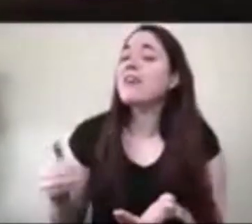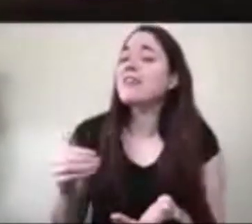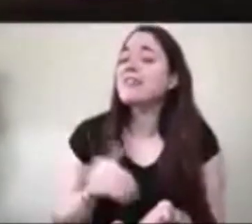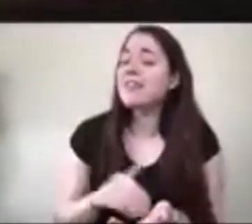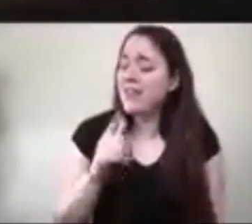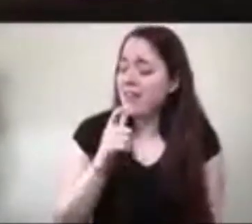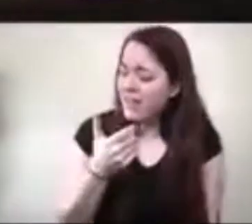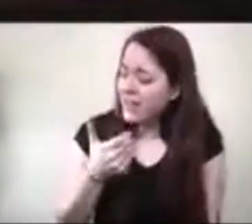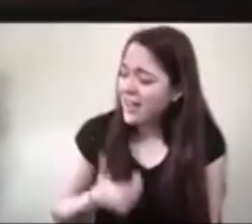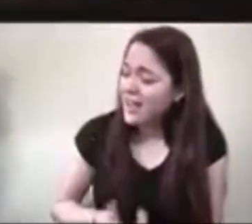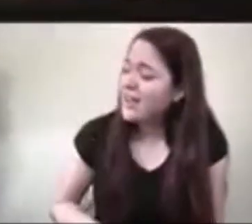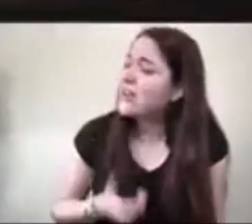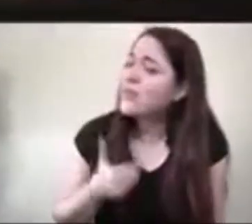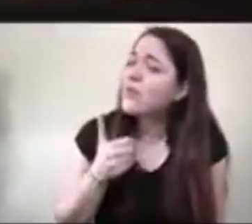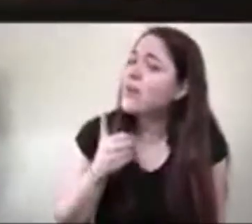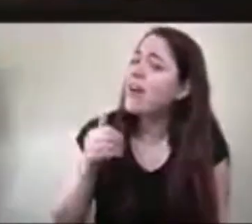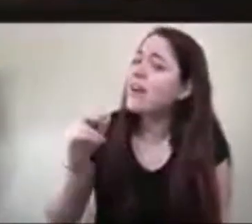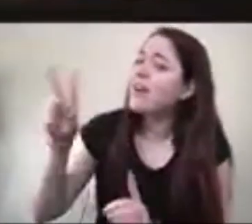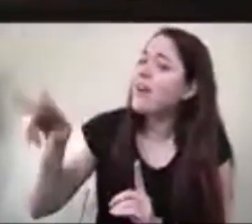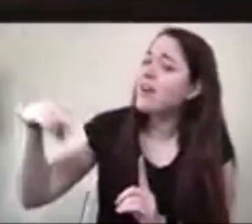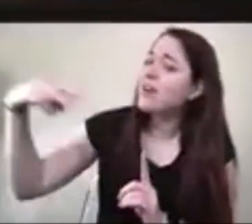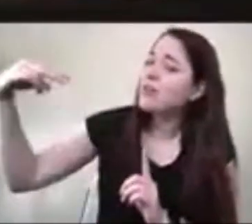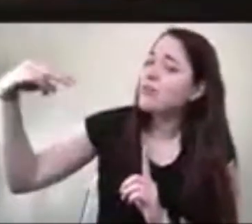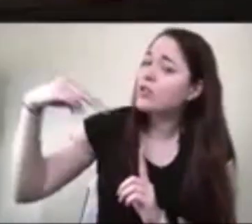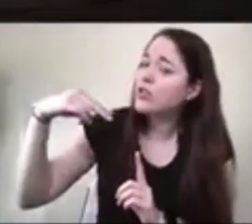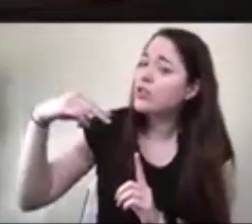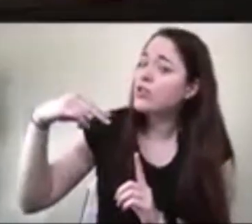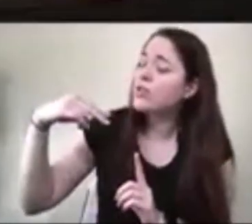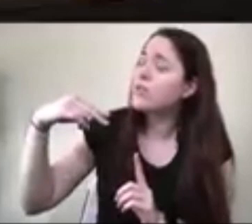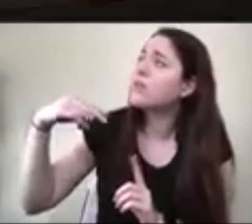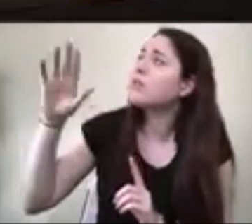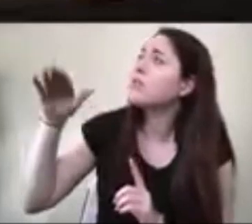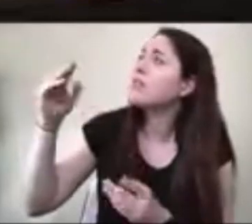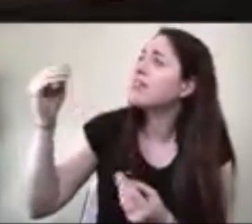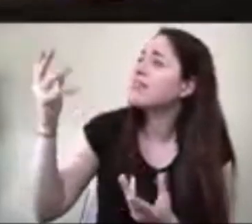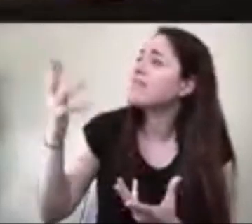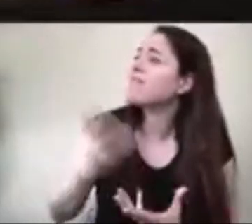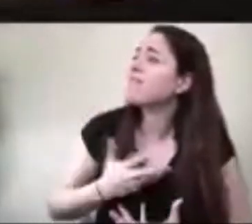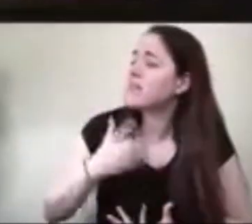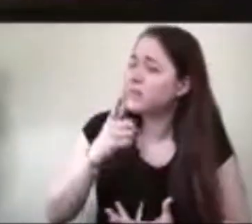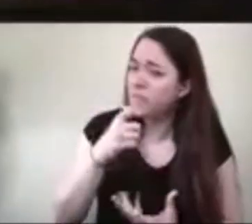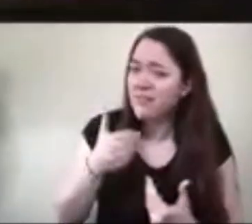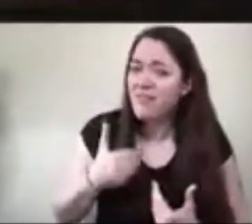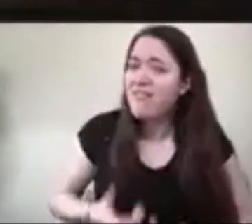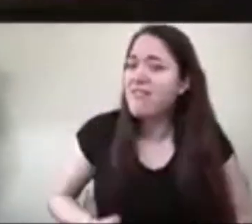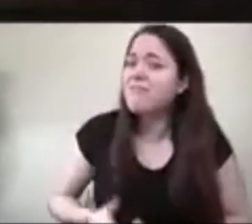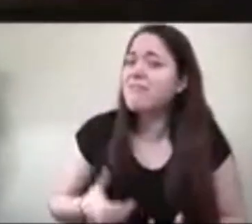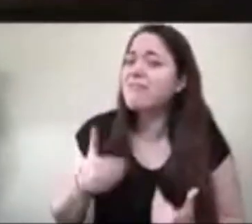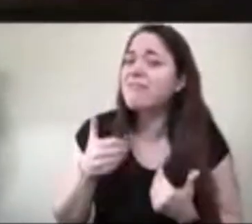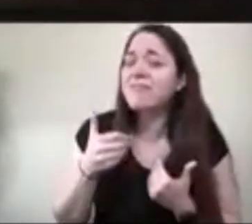once again who I am to you, who I am to you.